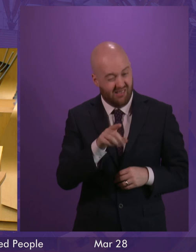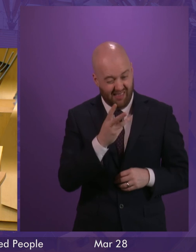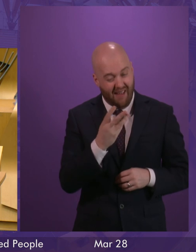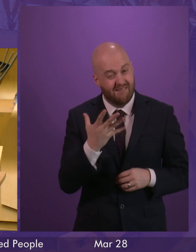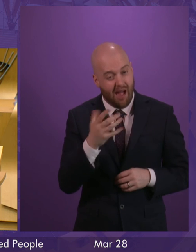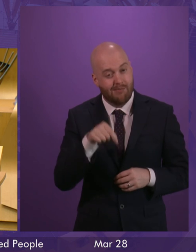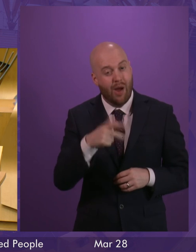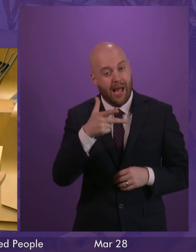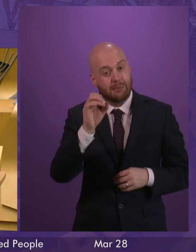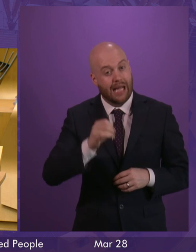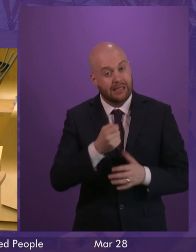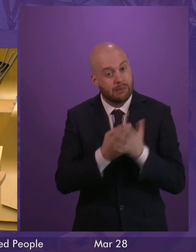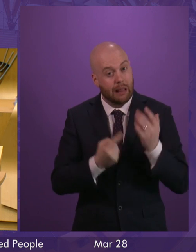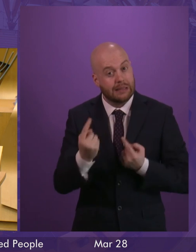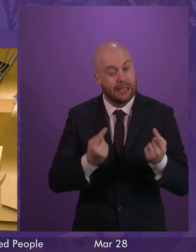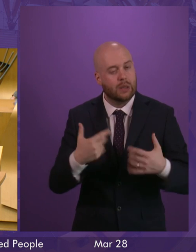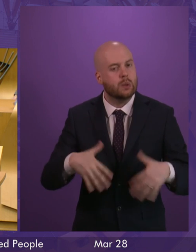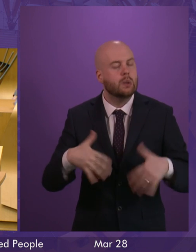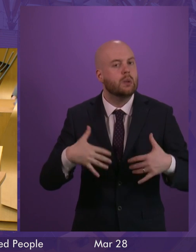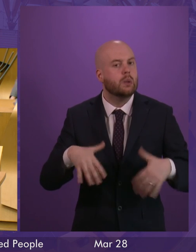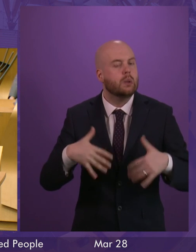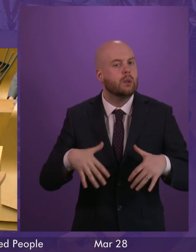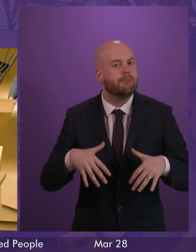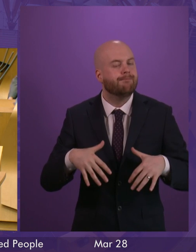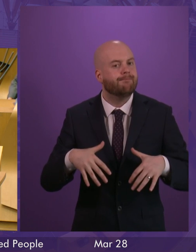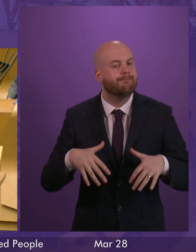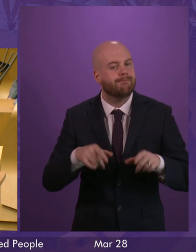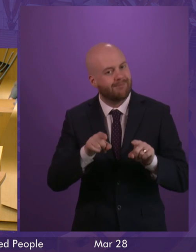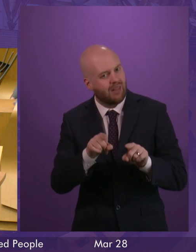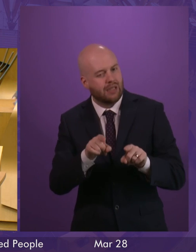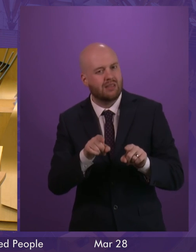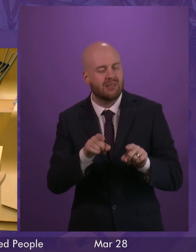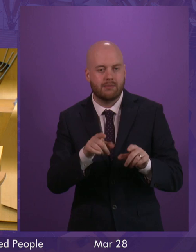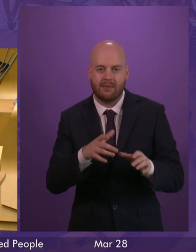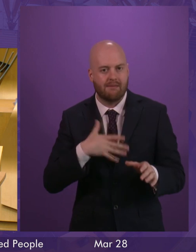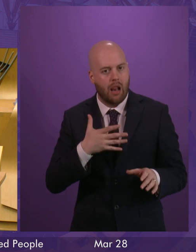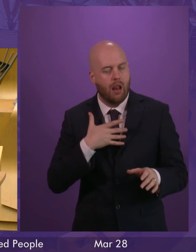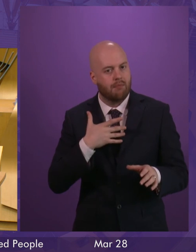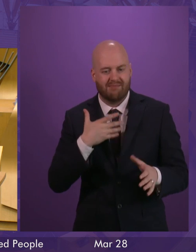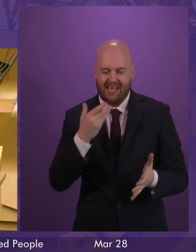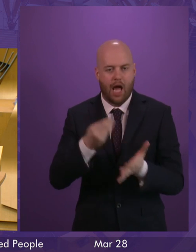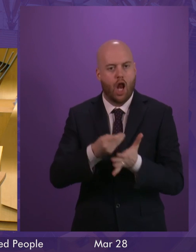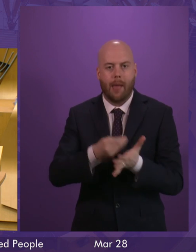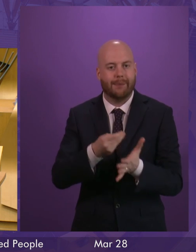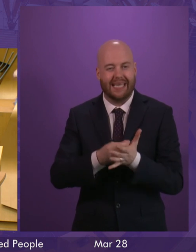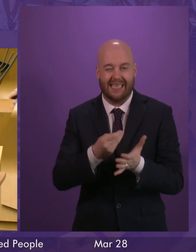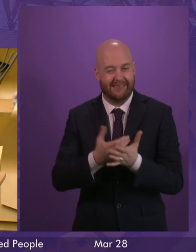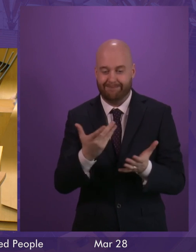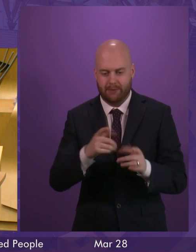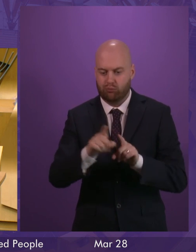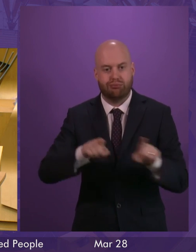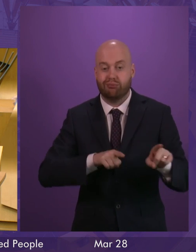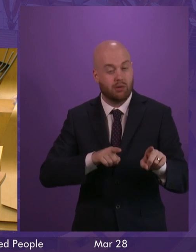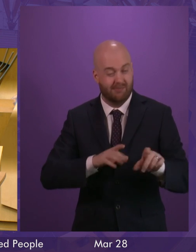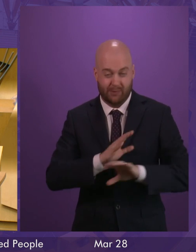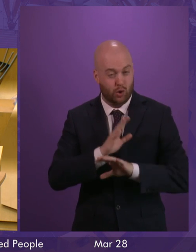disability employment gap. That is nothing short of an economic injustice. It cannot be acceptable that